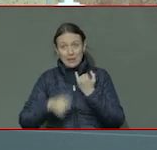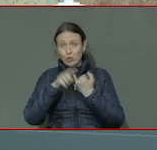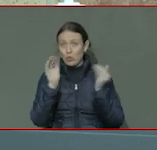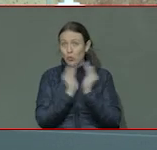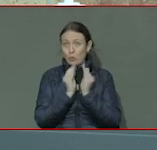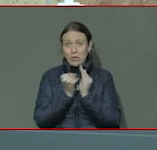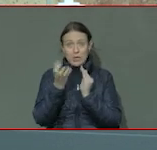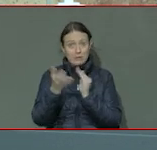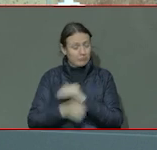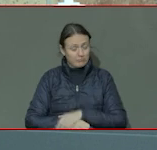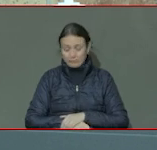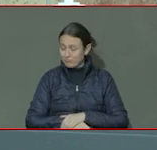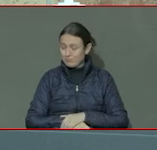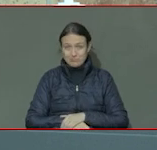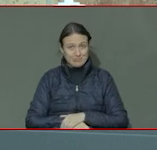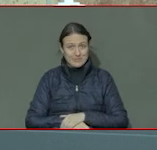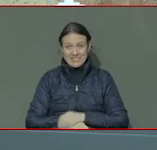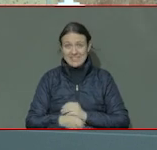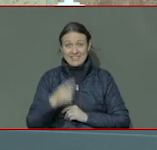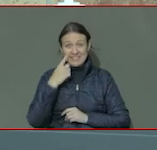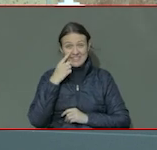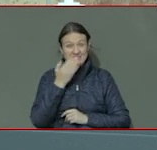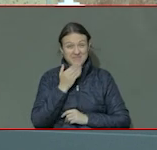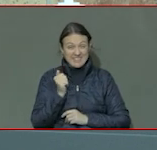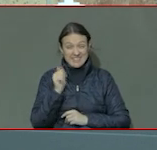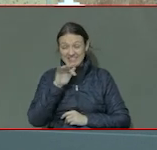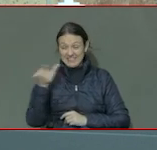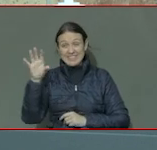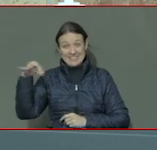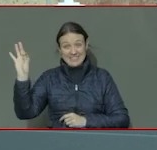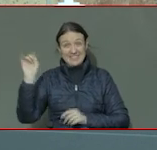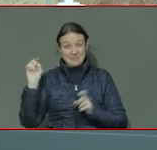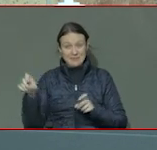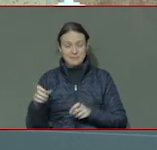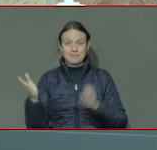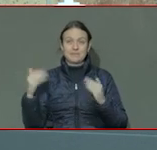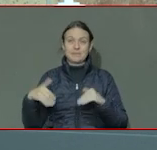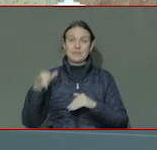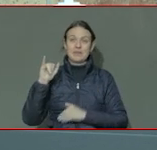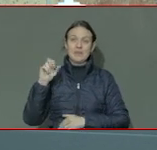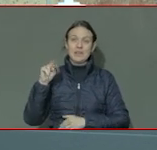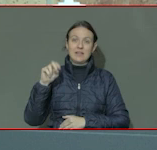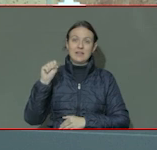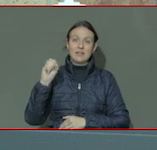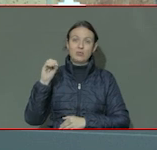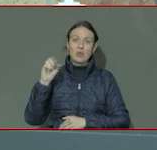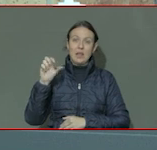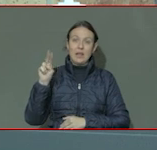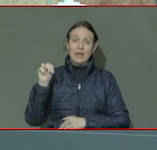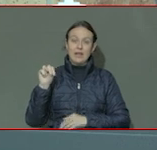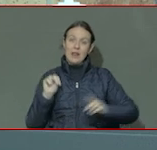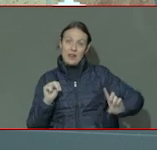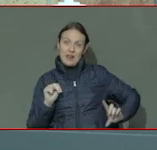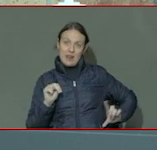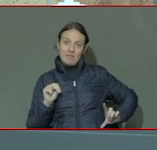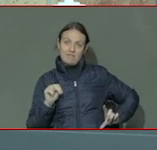biological term. So you see how close they are. Please make sure that you know them. Insulin, of course, if it goes to the liver and the